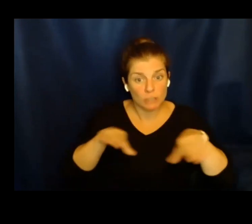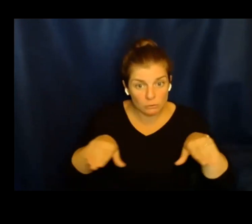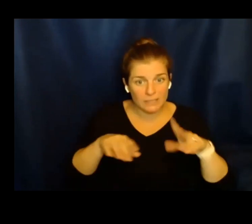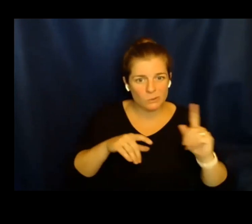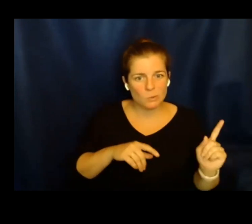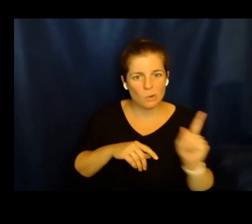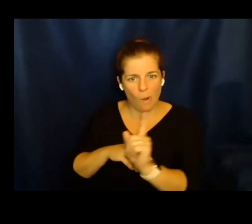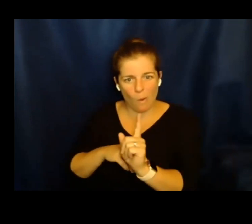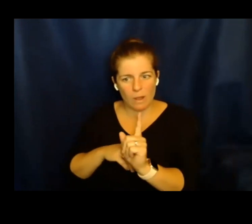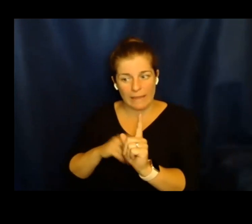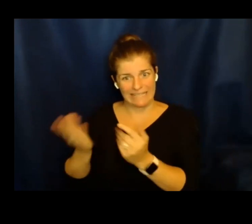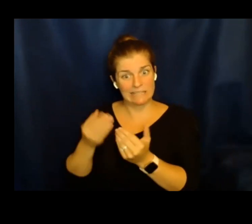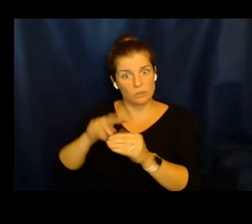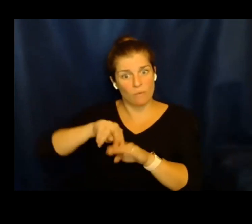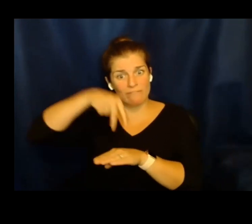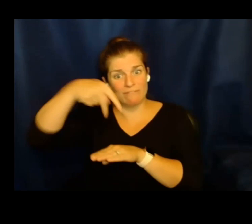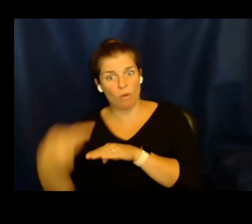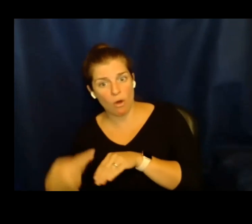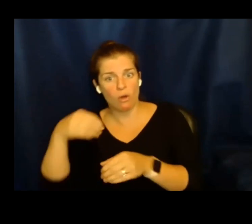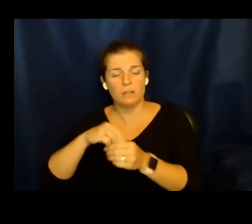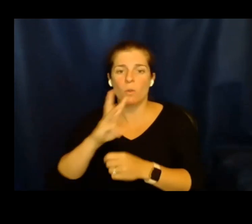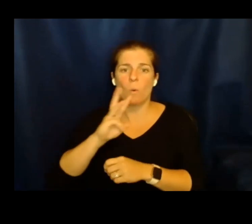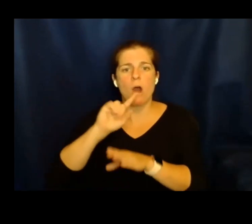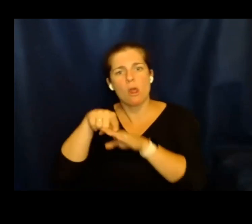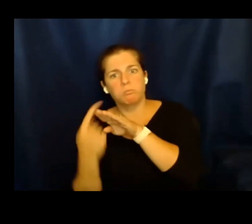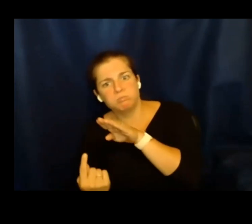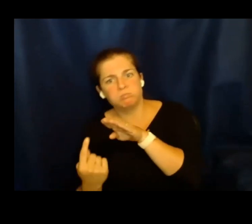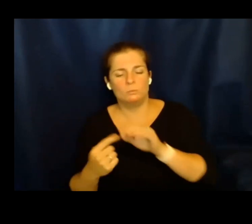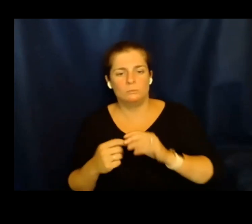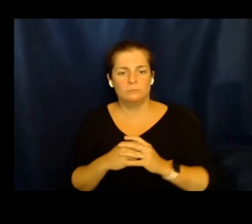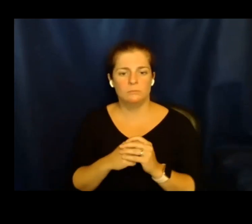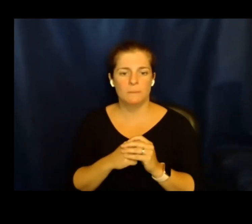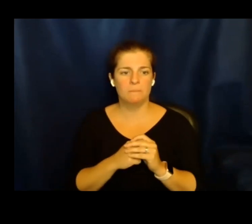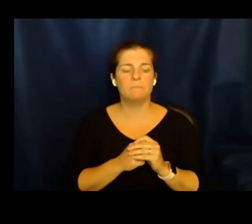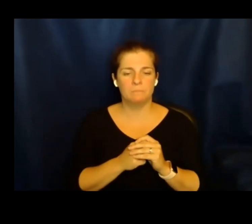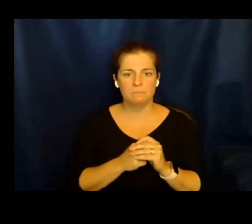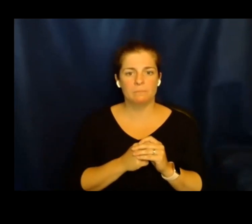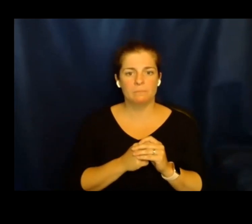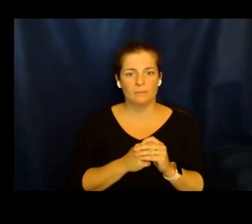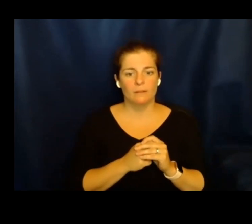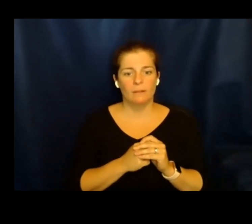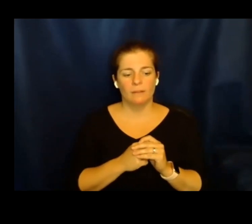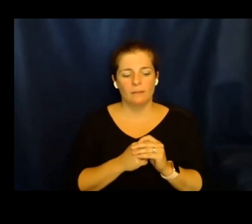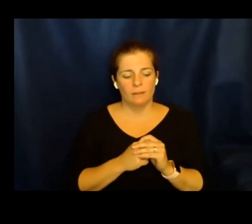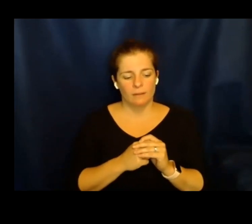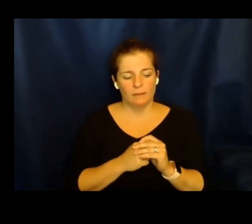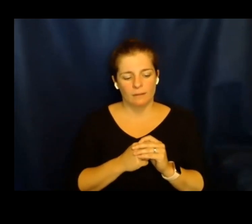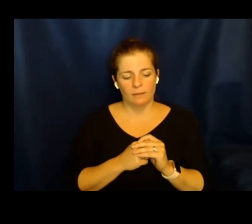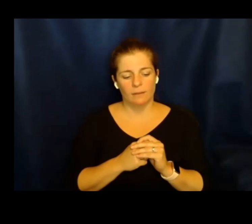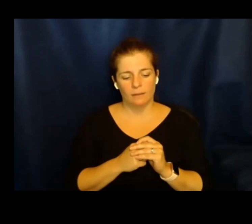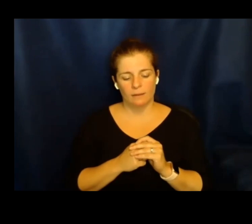something about this, and there were different faith communities. There were